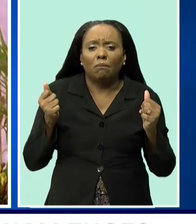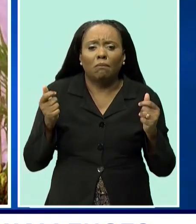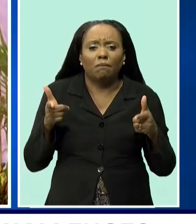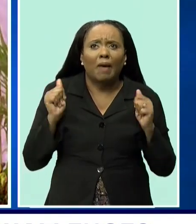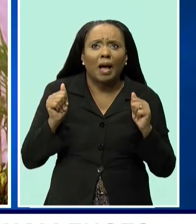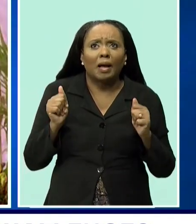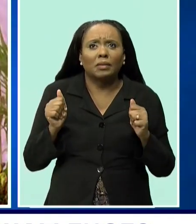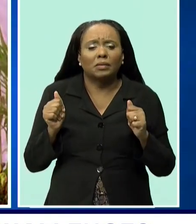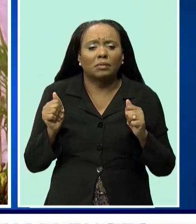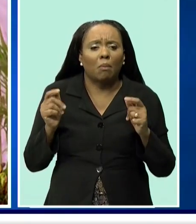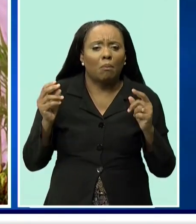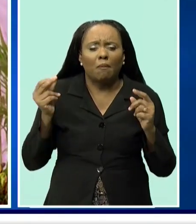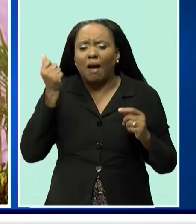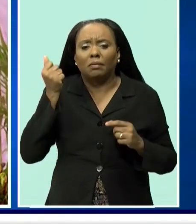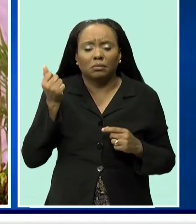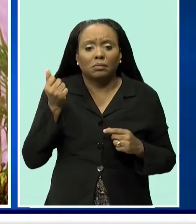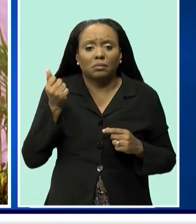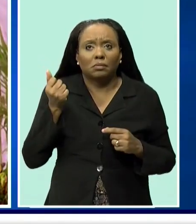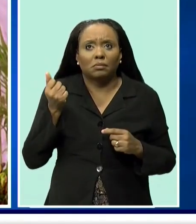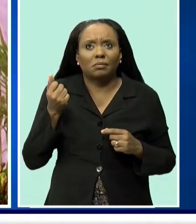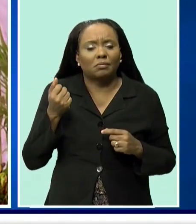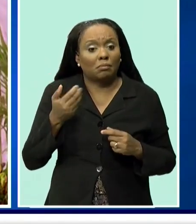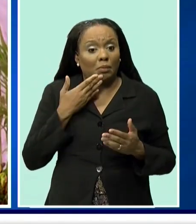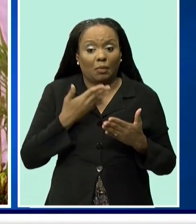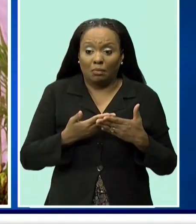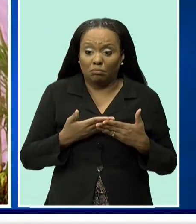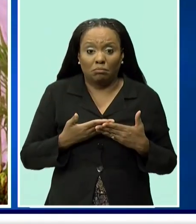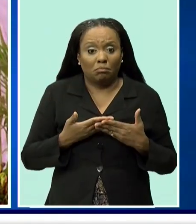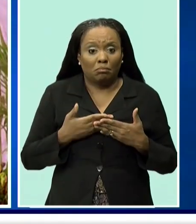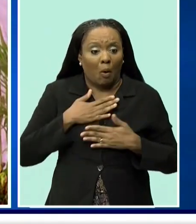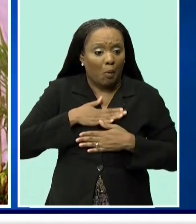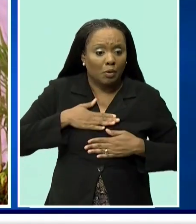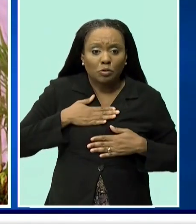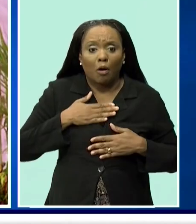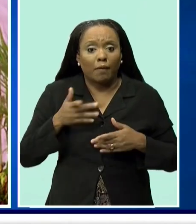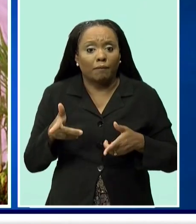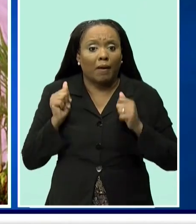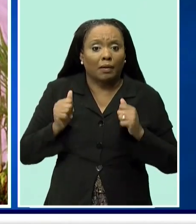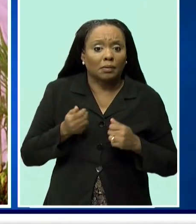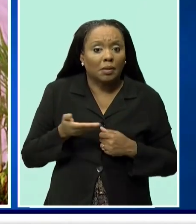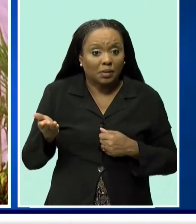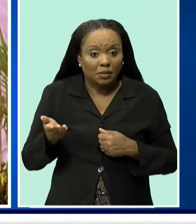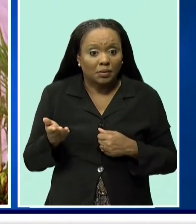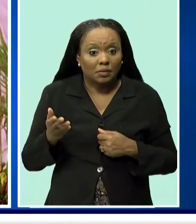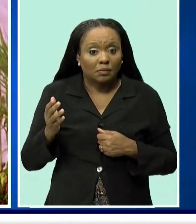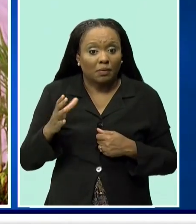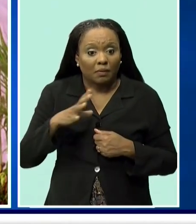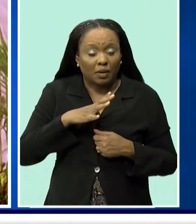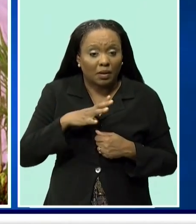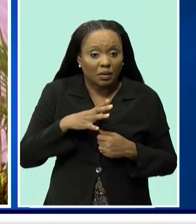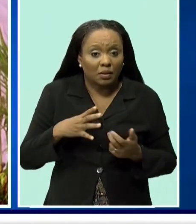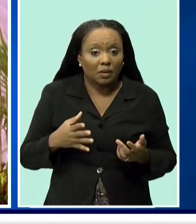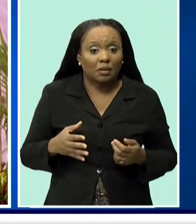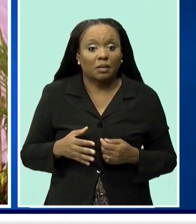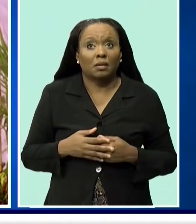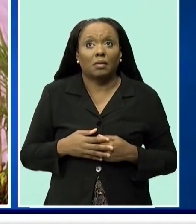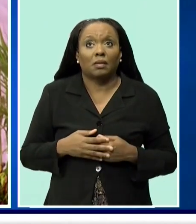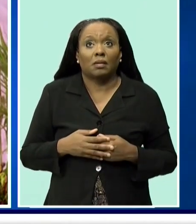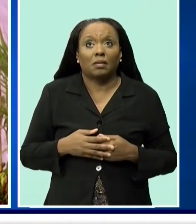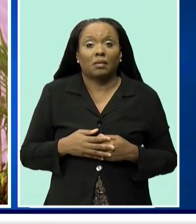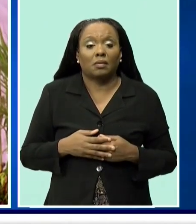And that's good. All of us enjoy that. But there cannot be a